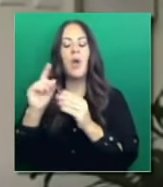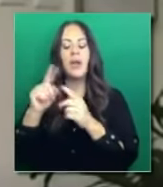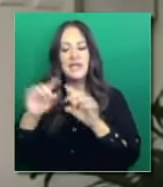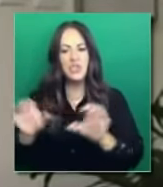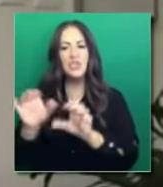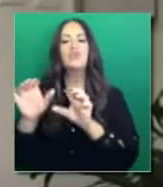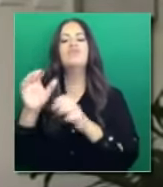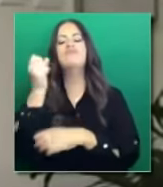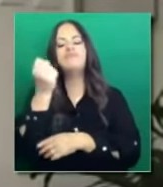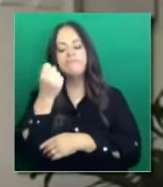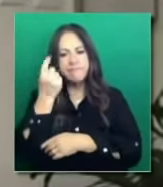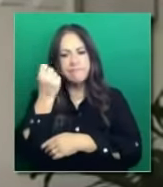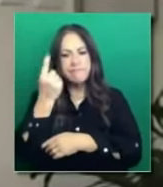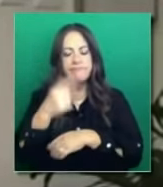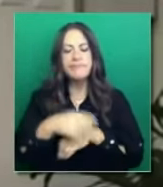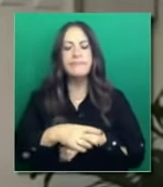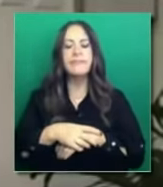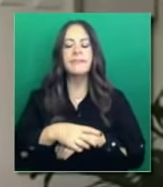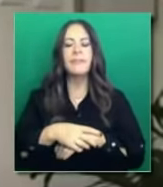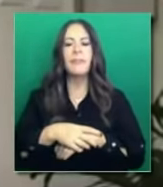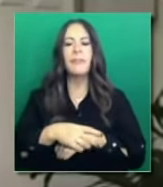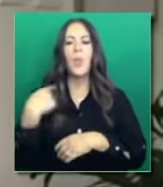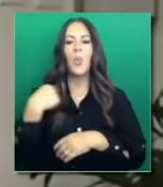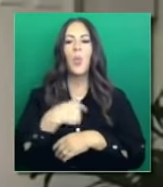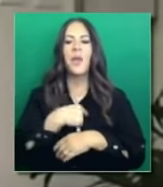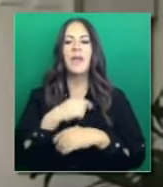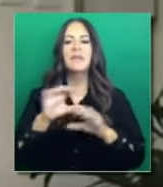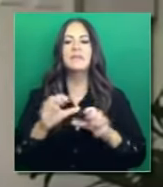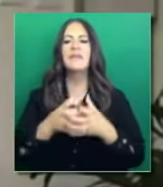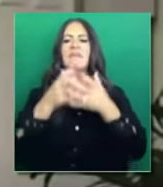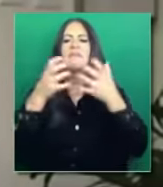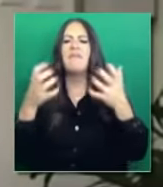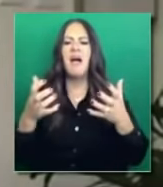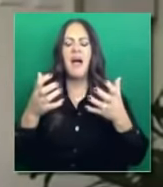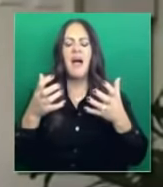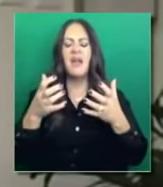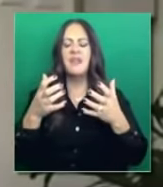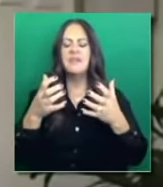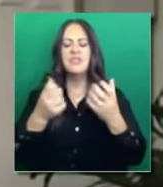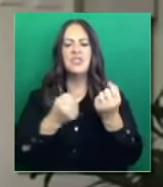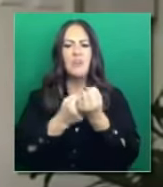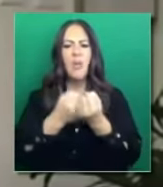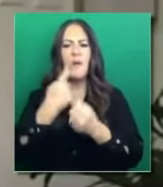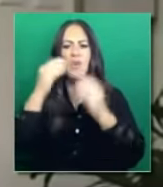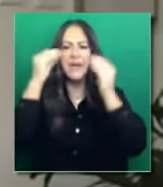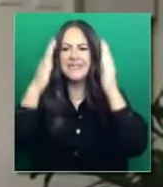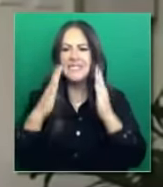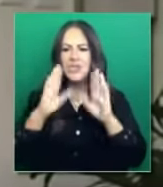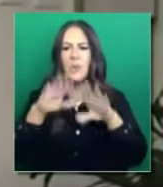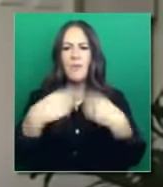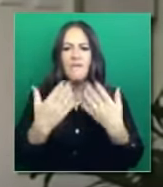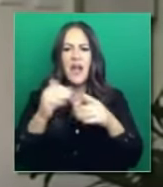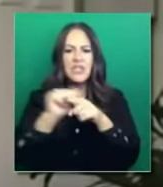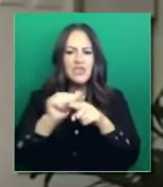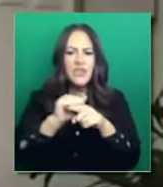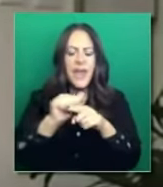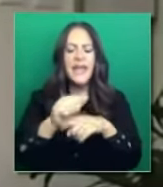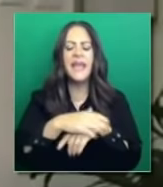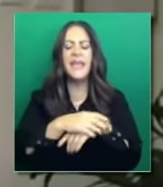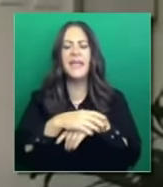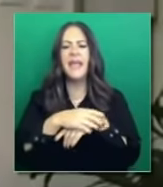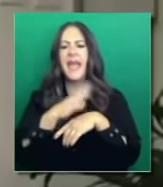course, also done enormous amounts of professional development with teachers and shared the innovations